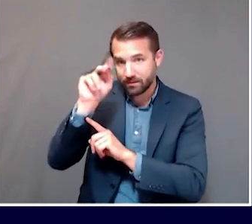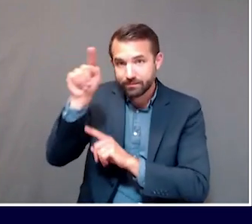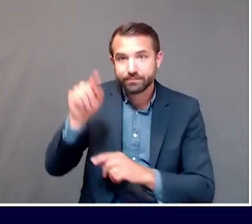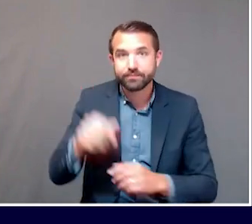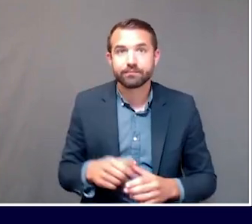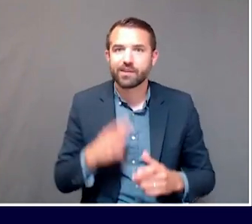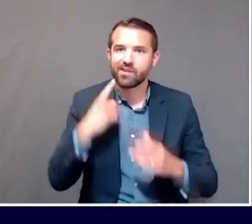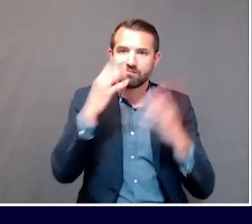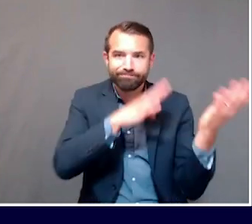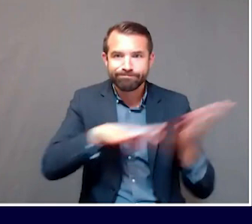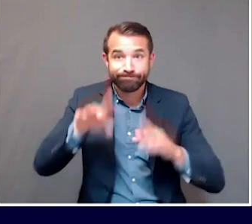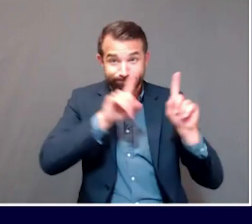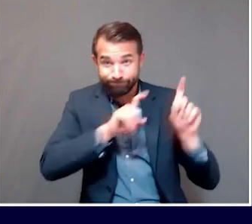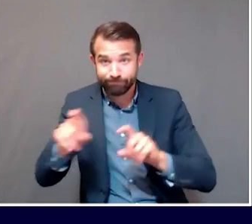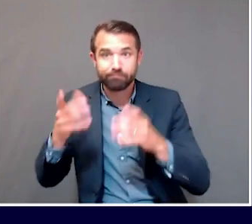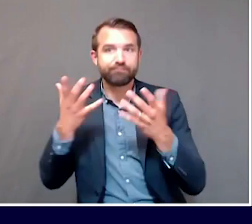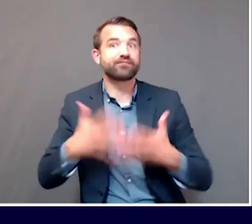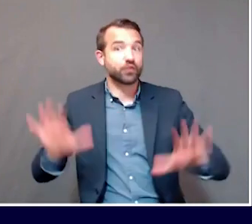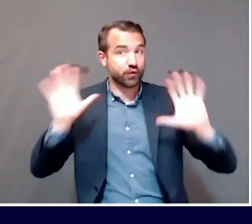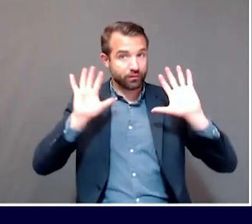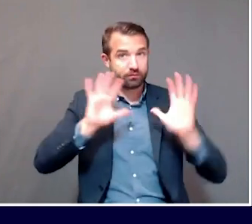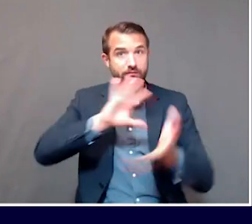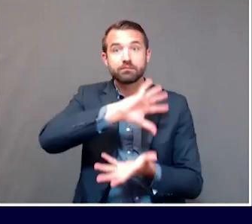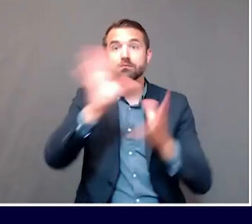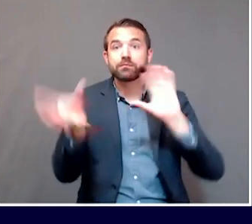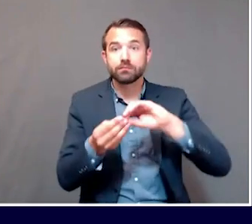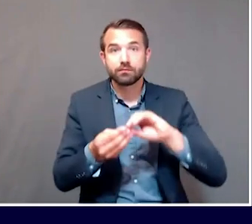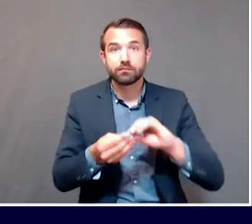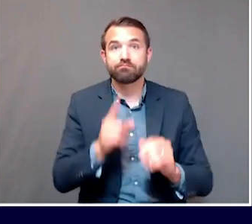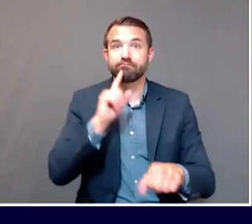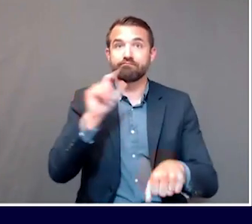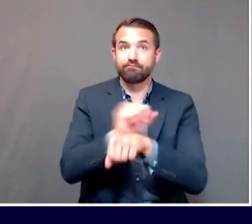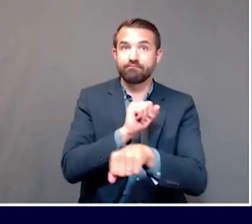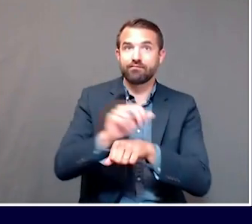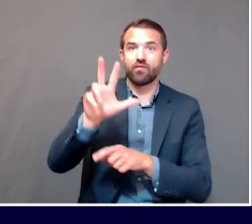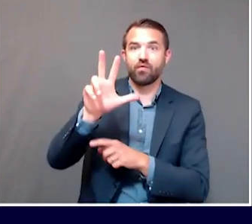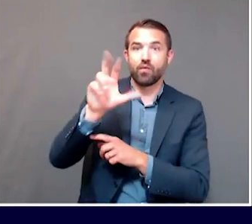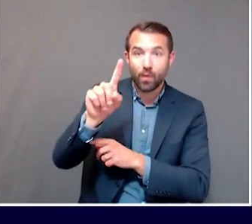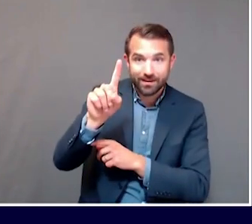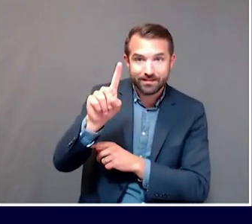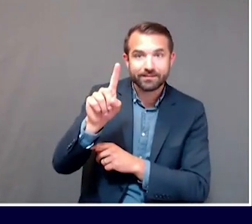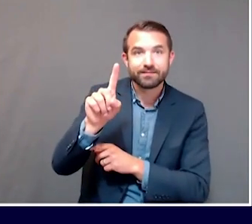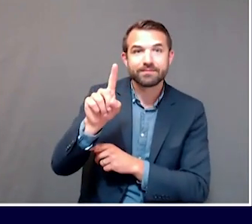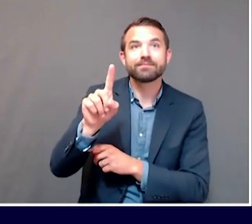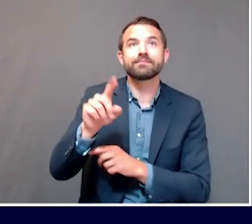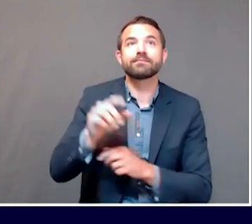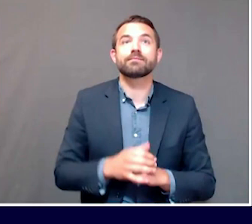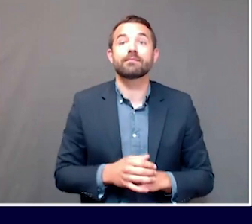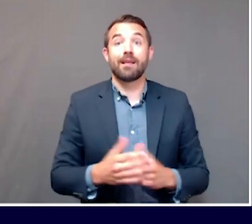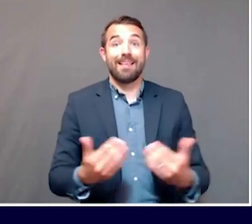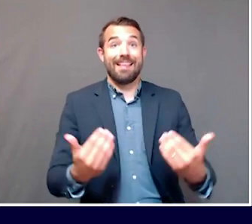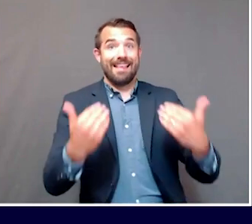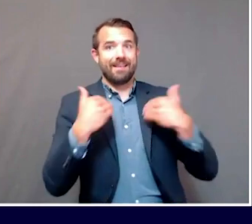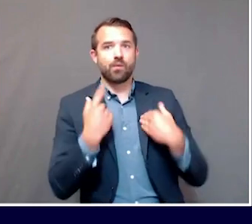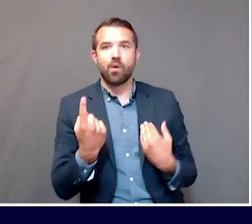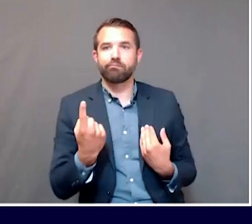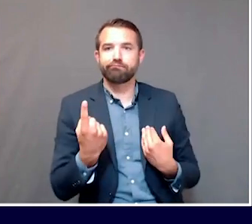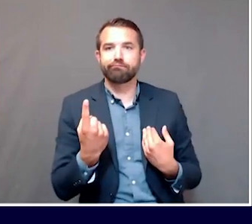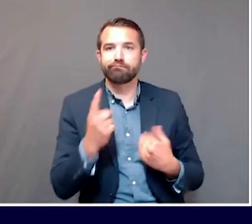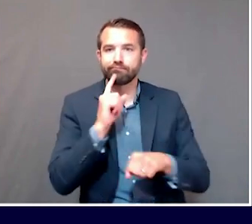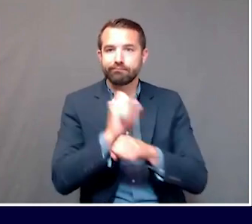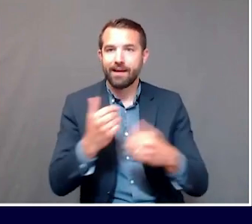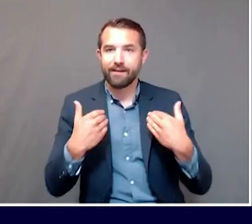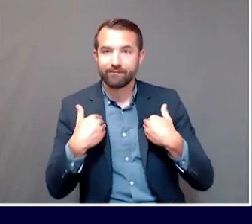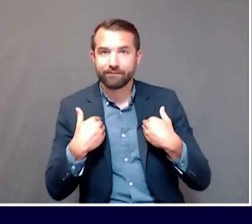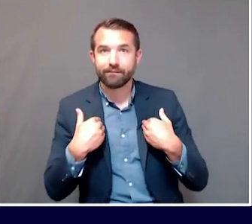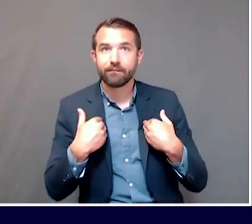and of those 301 samples in total, just 1 was positive. This is good news. We are following